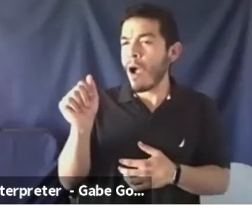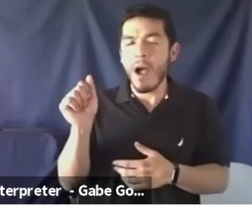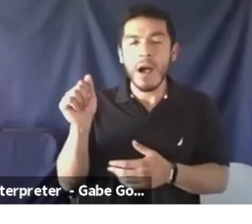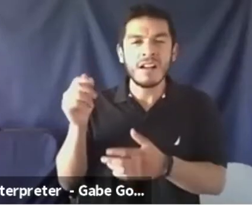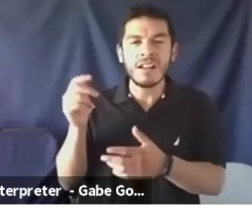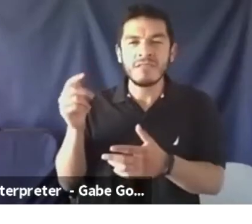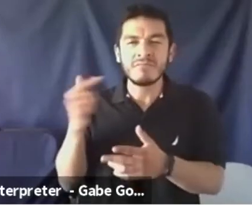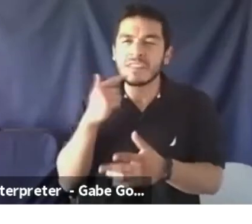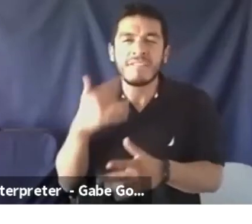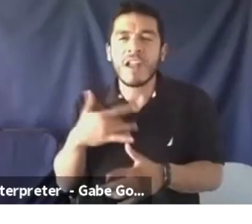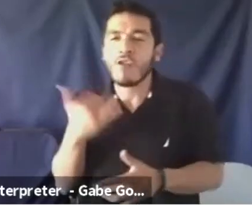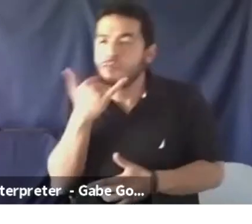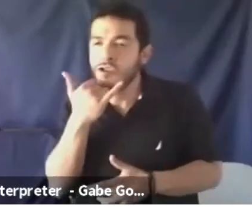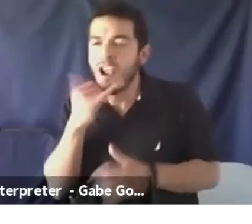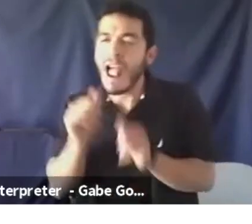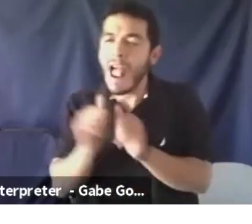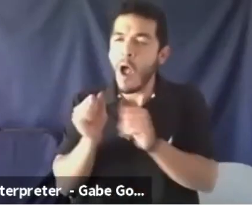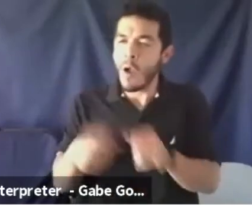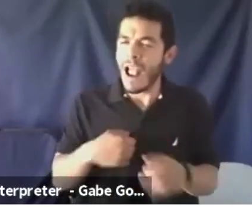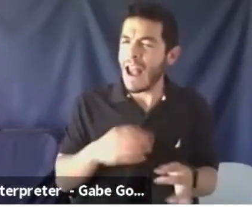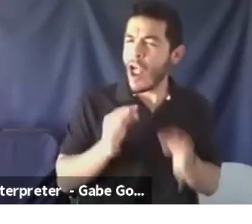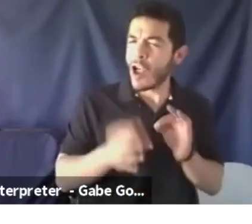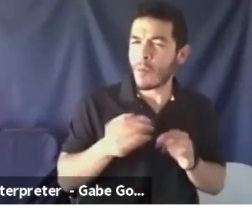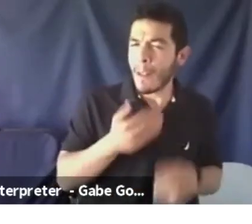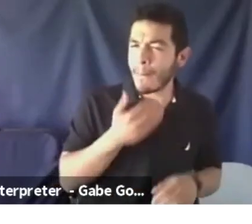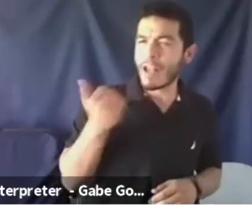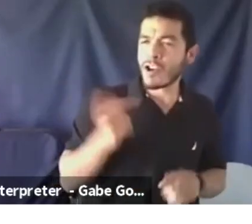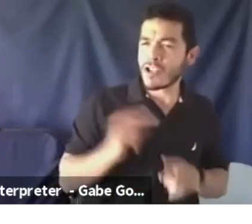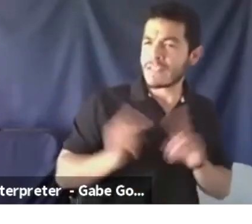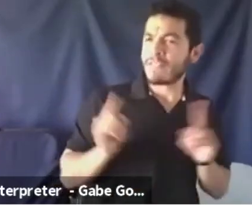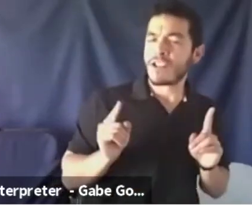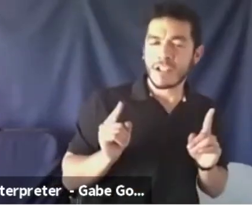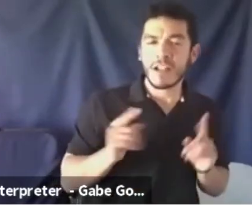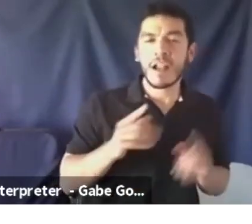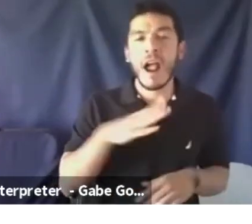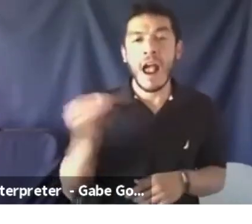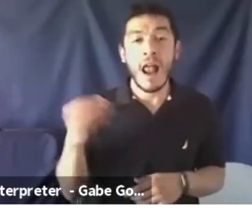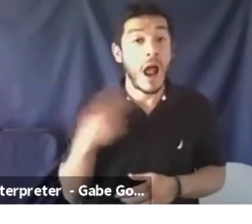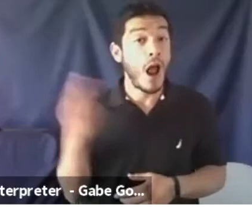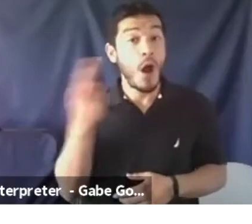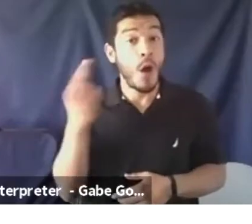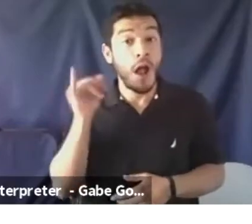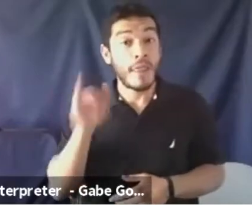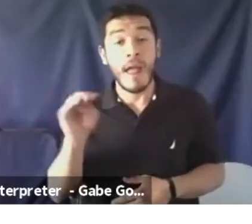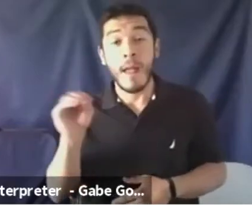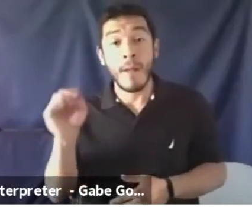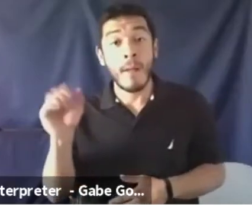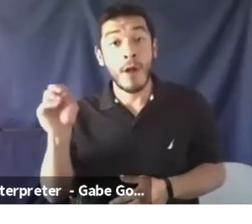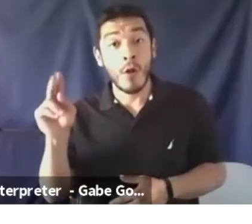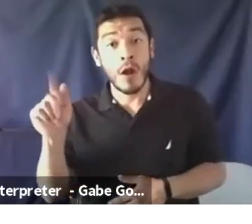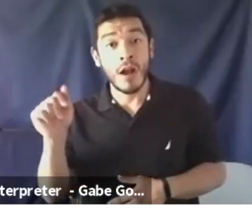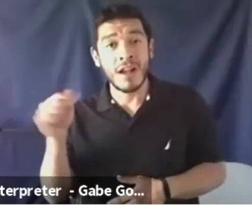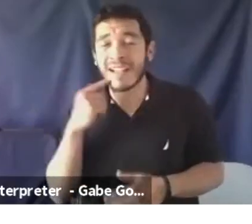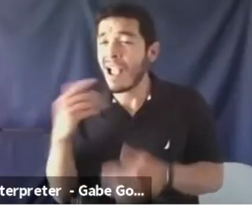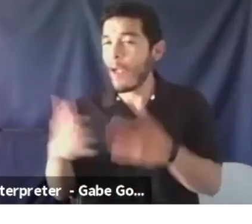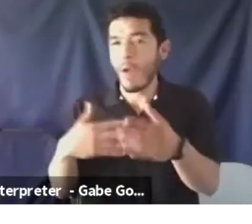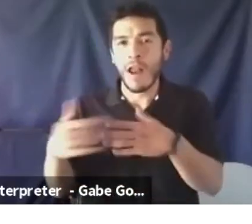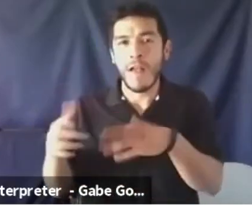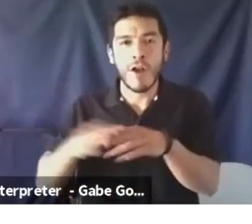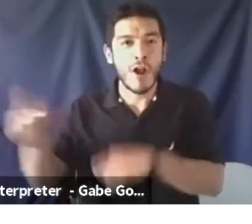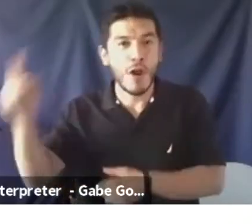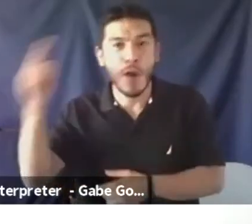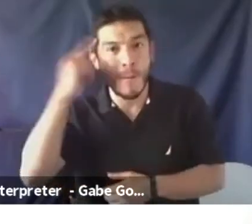then interpret it differently? And I realized that, Mama Akua, she says whatever's on her mind, she's just